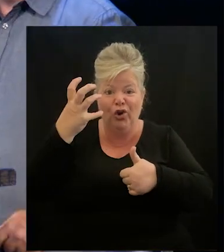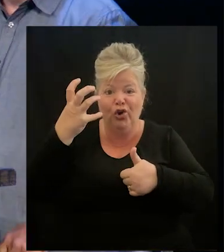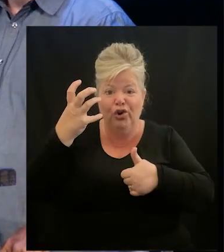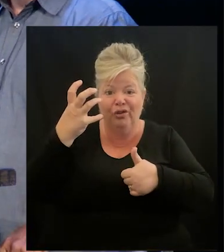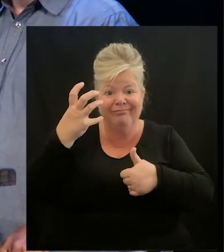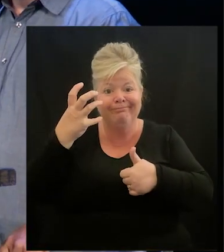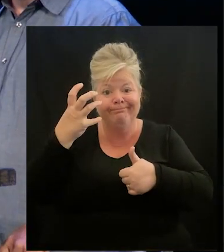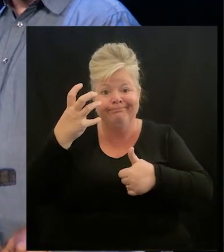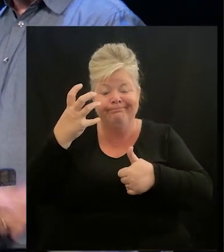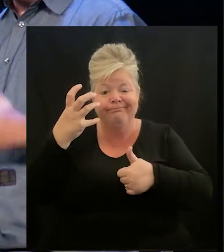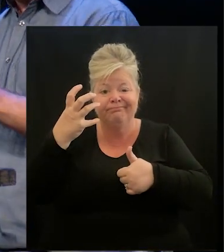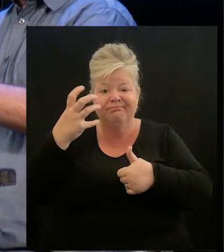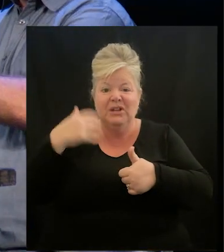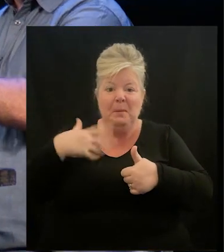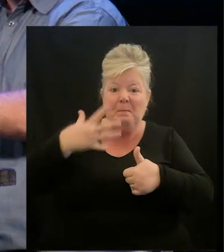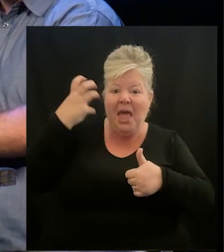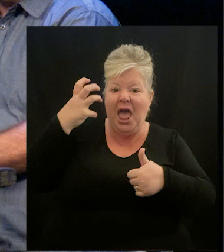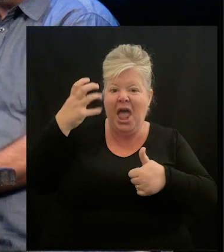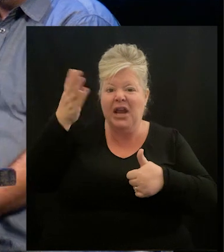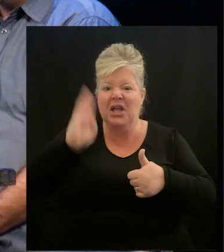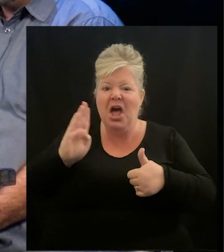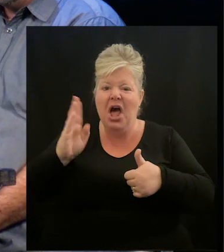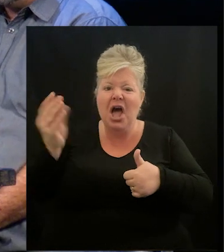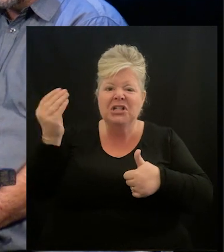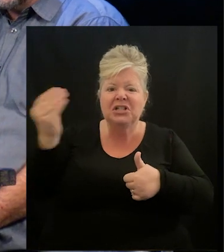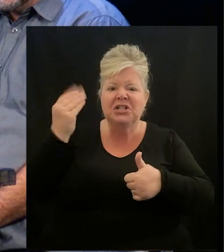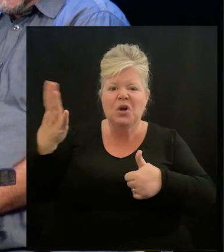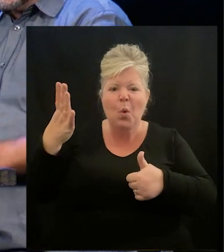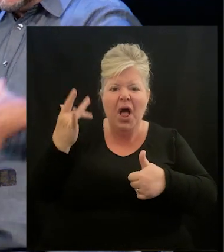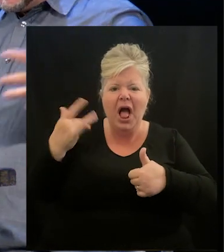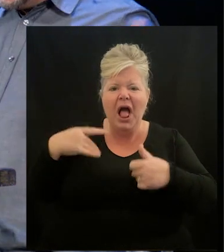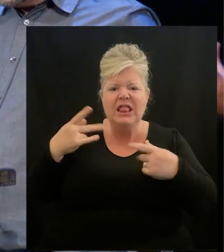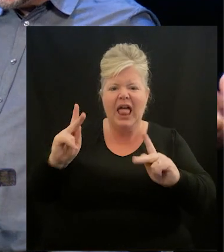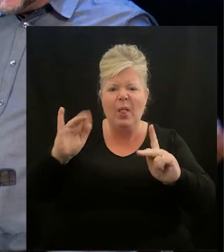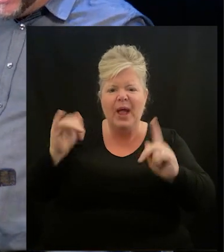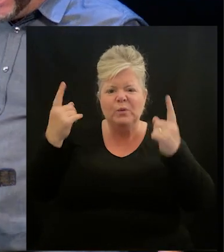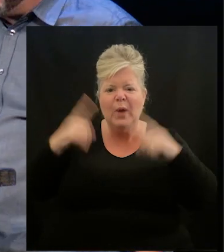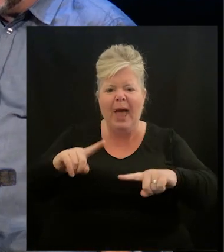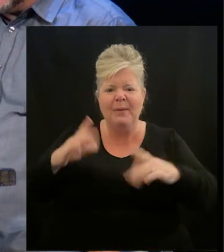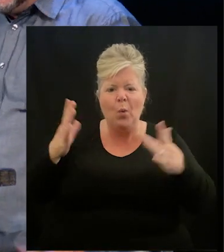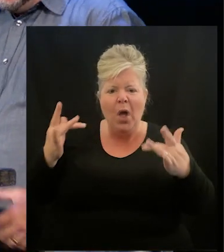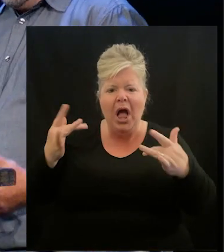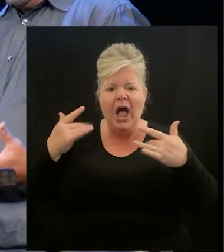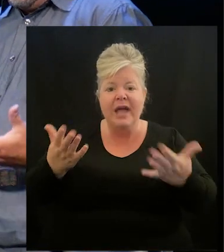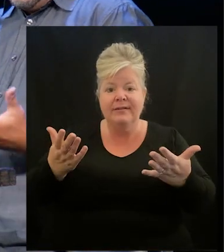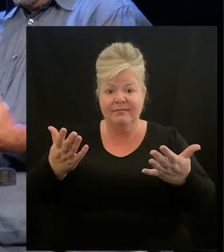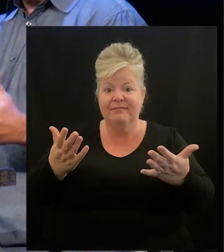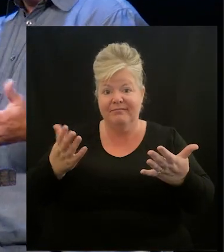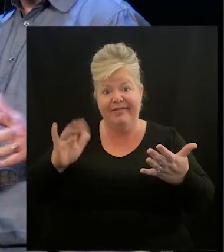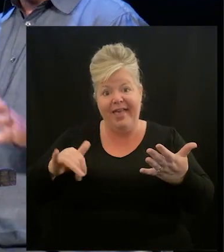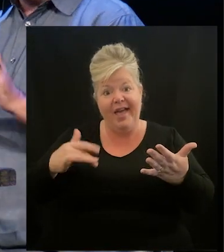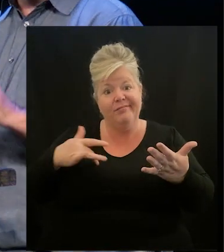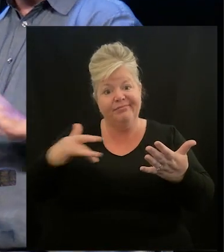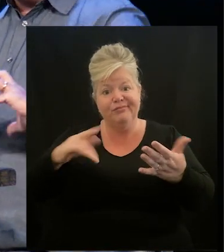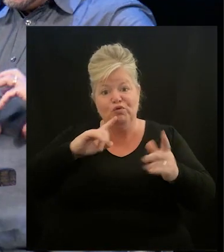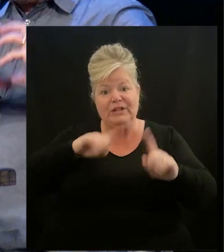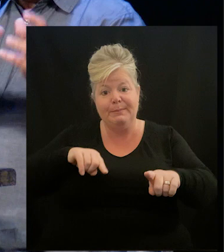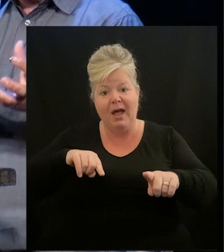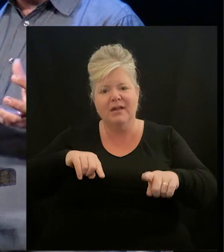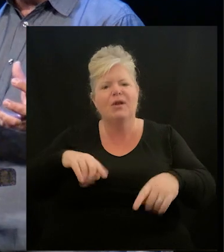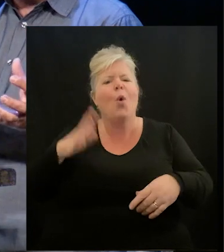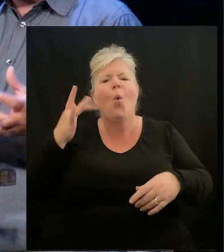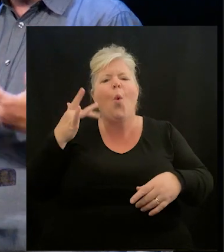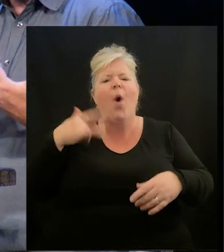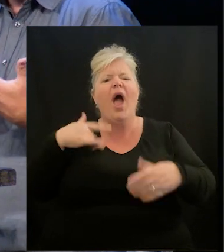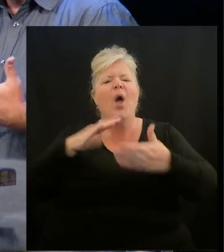anger, where I'm mad at God for allowing this to happen. I think the reason that we